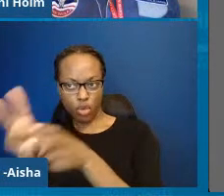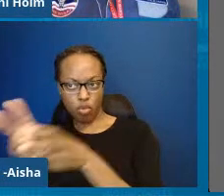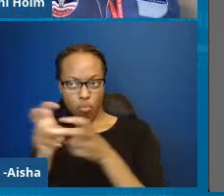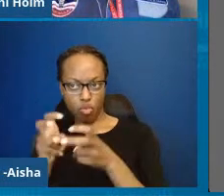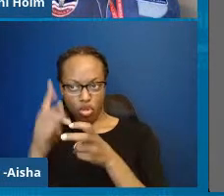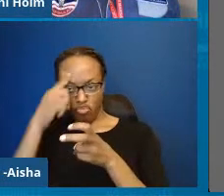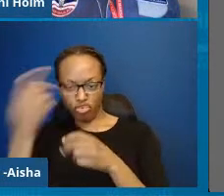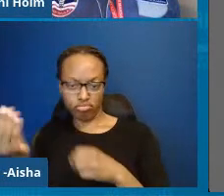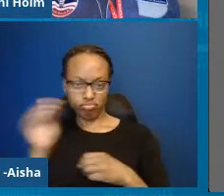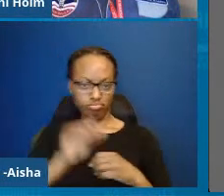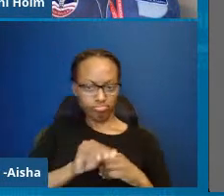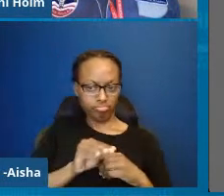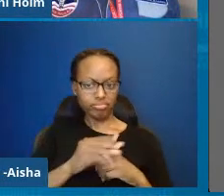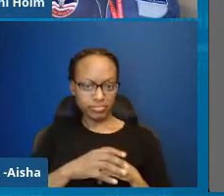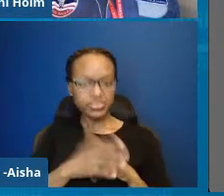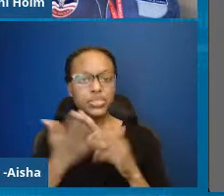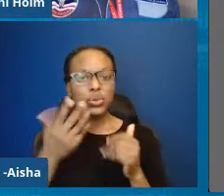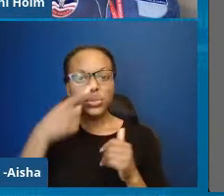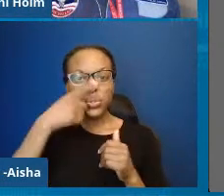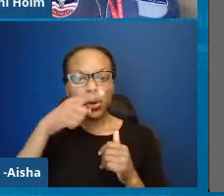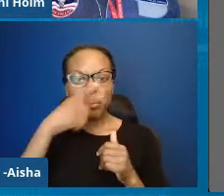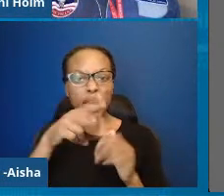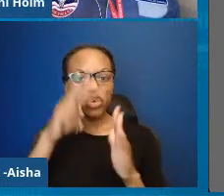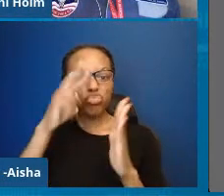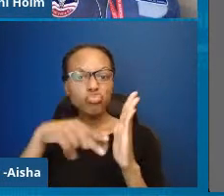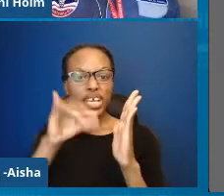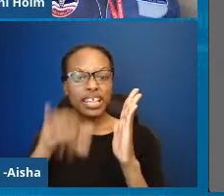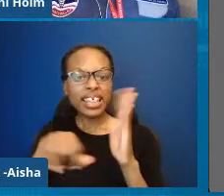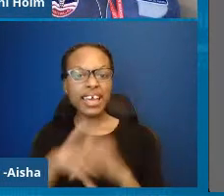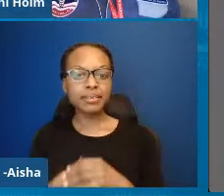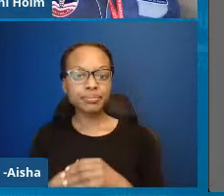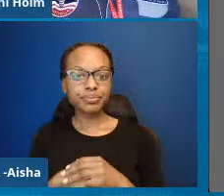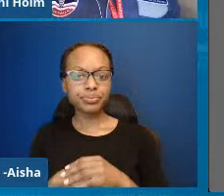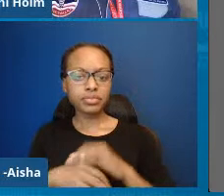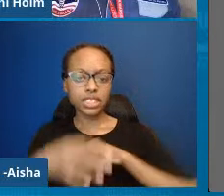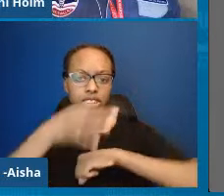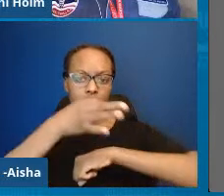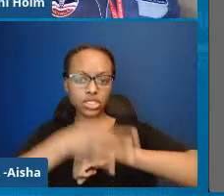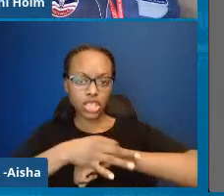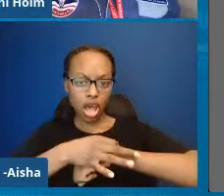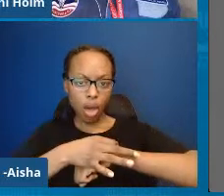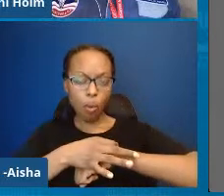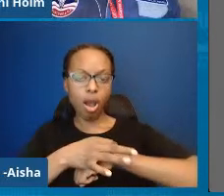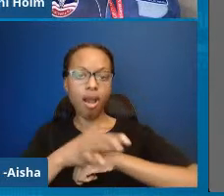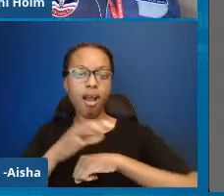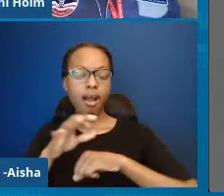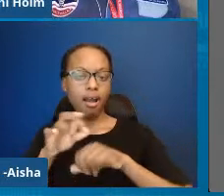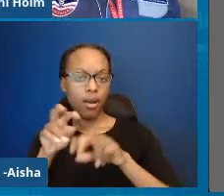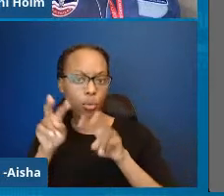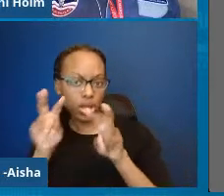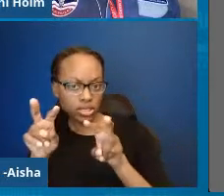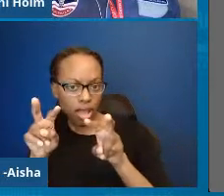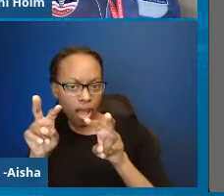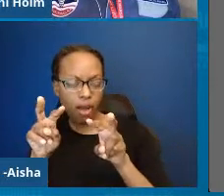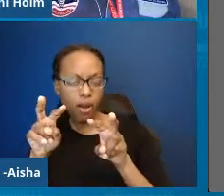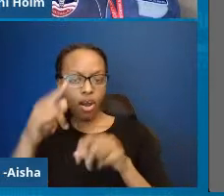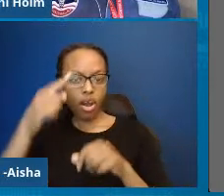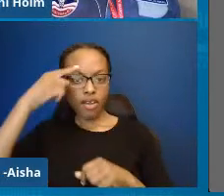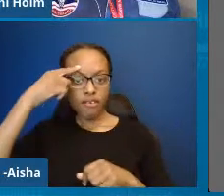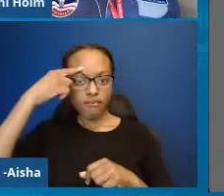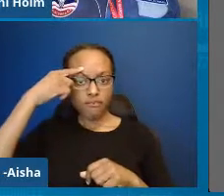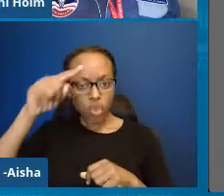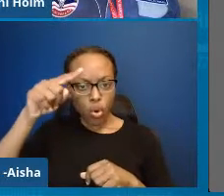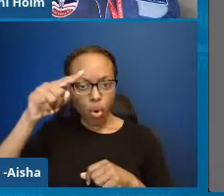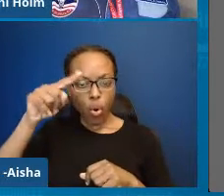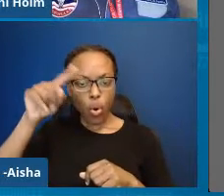sense? So I want you to go ahead and read that rebus out loud for me. Okay, watch out for space. And how did you get